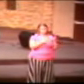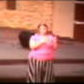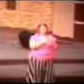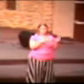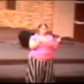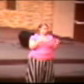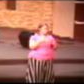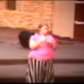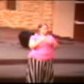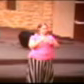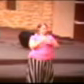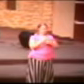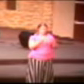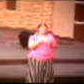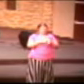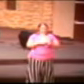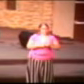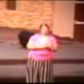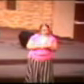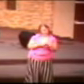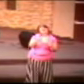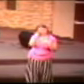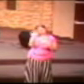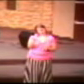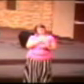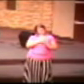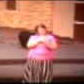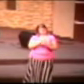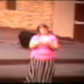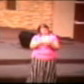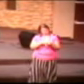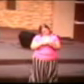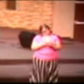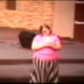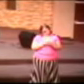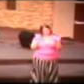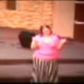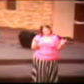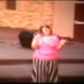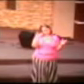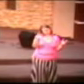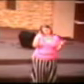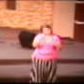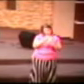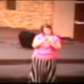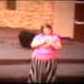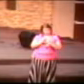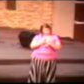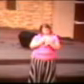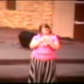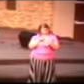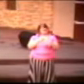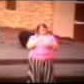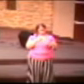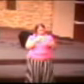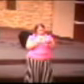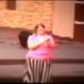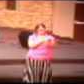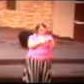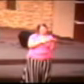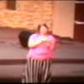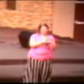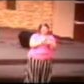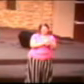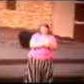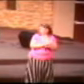I think the reason why discipleship matters so much is that churches don't talk near enough about this.